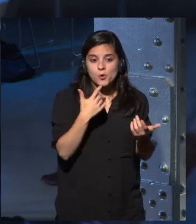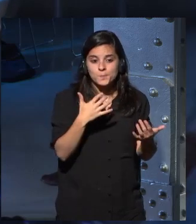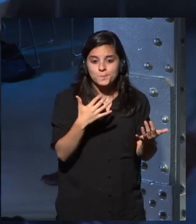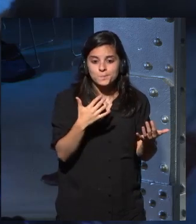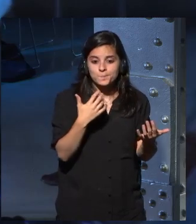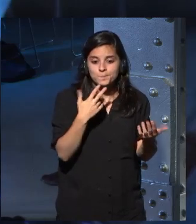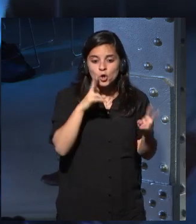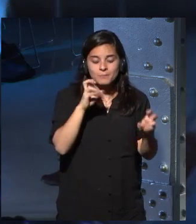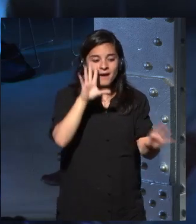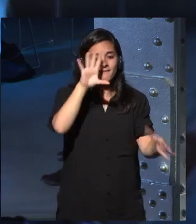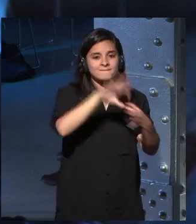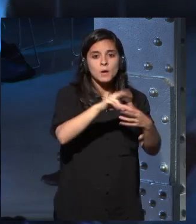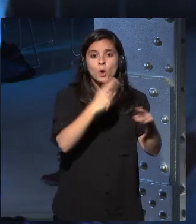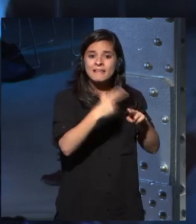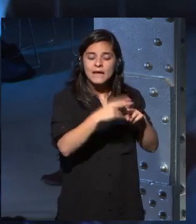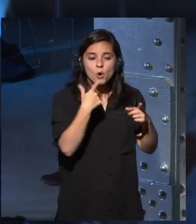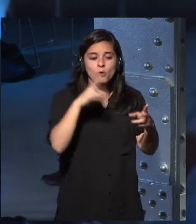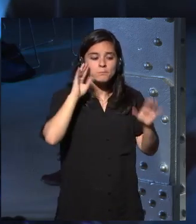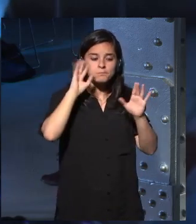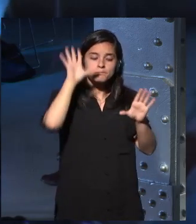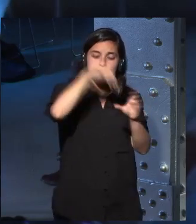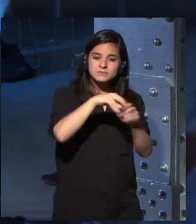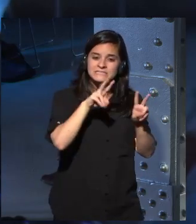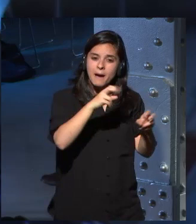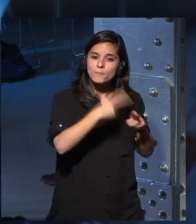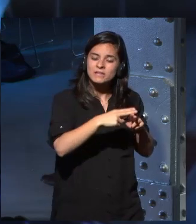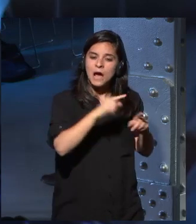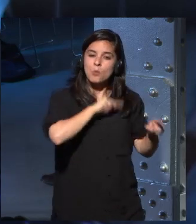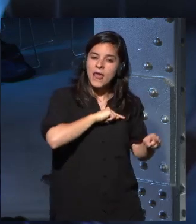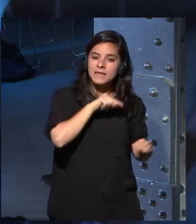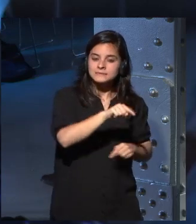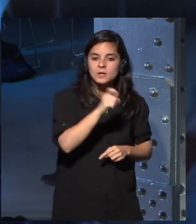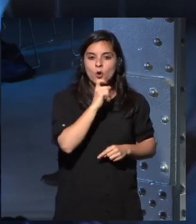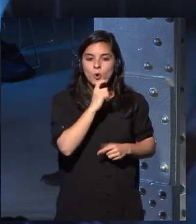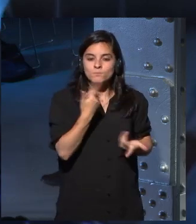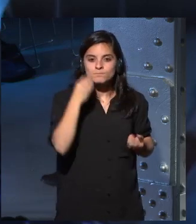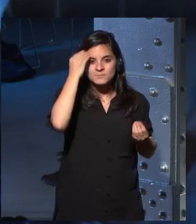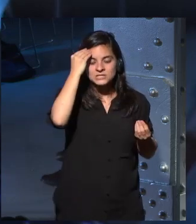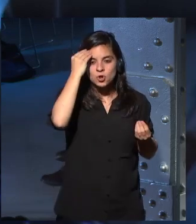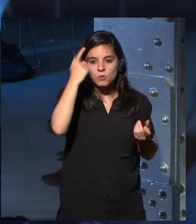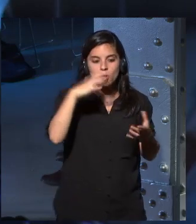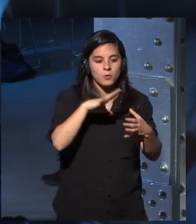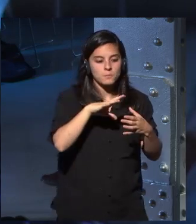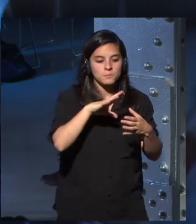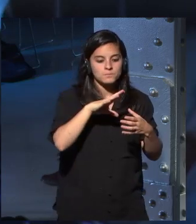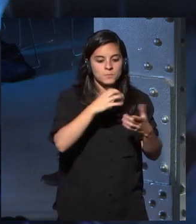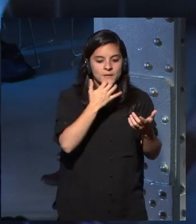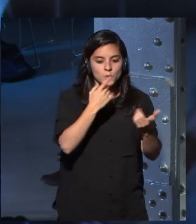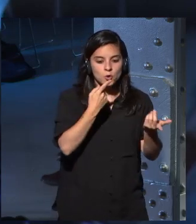questions do not seem to me to be about politics or morality as